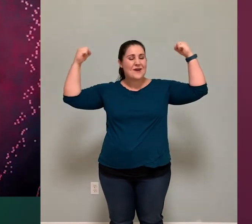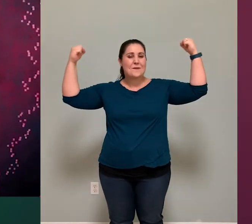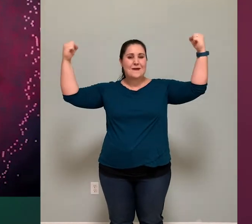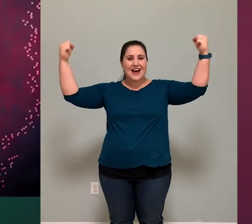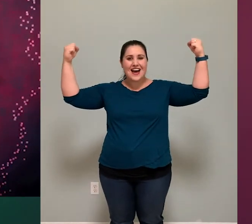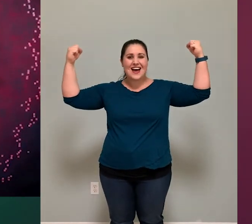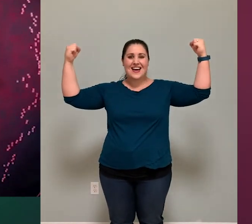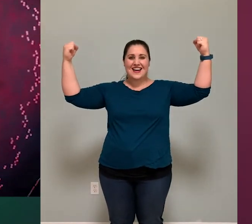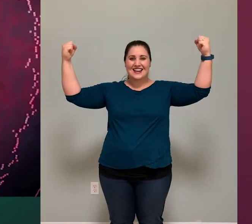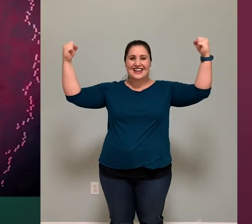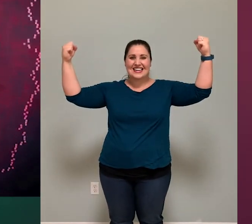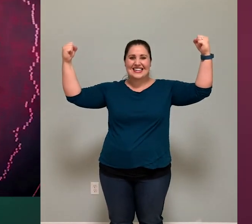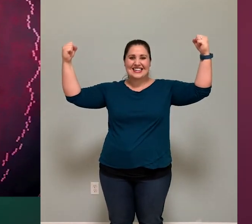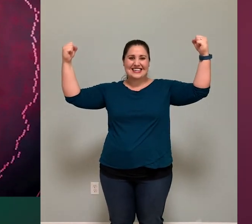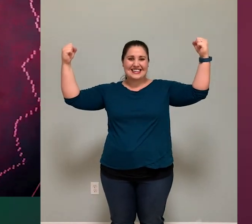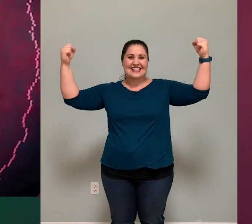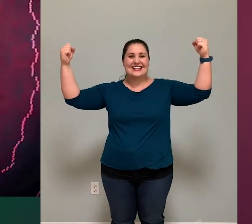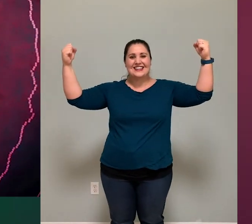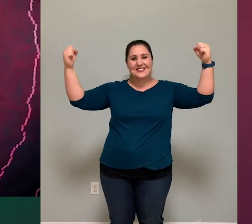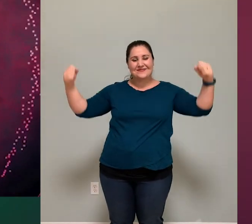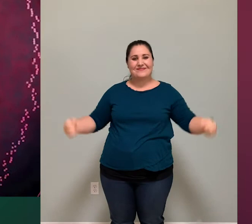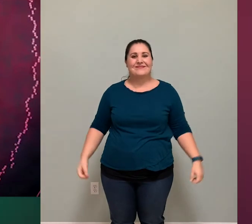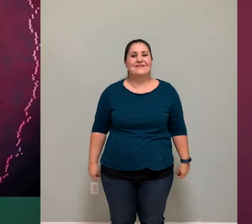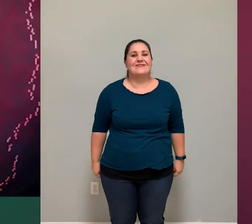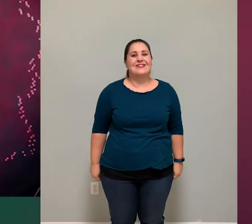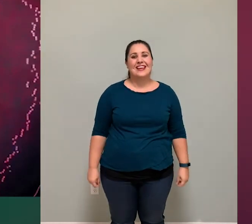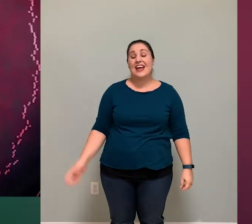God Almighty.